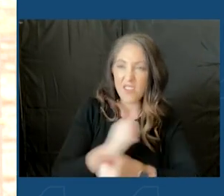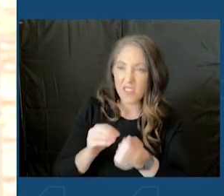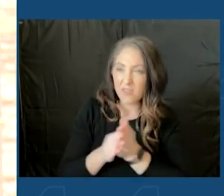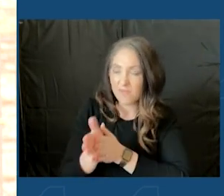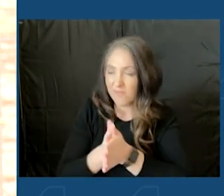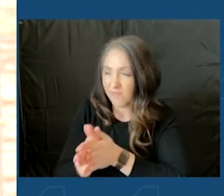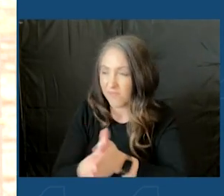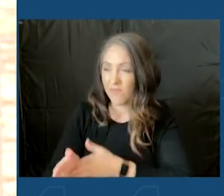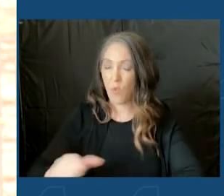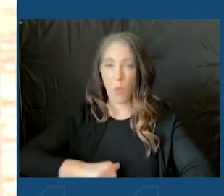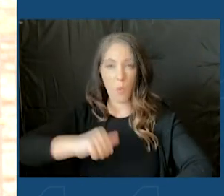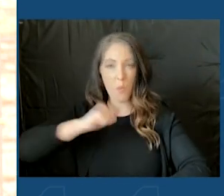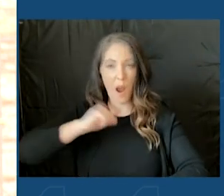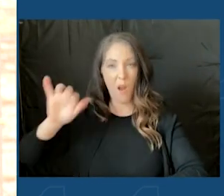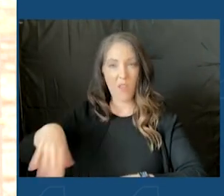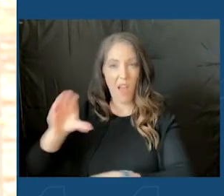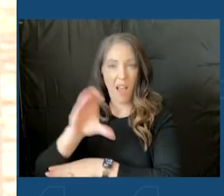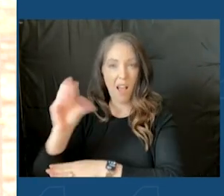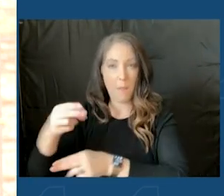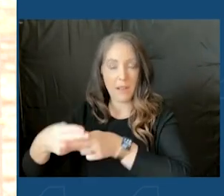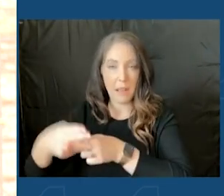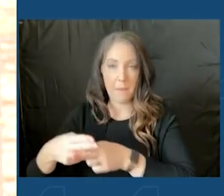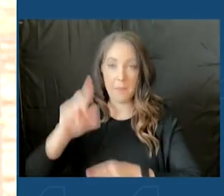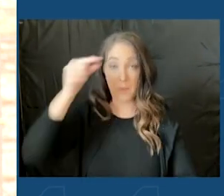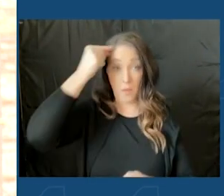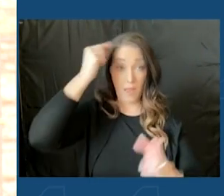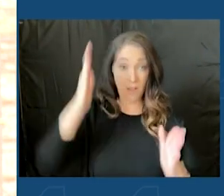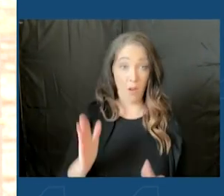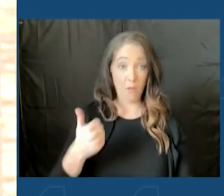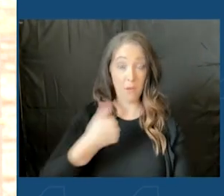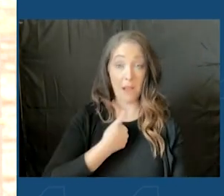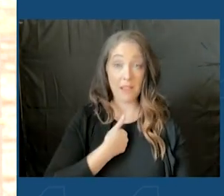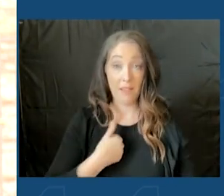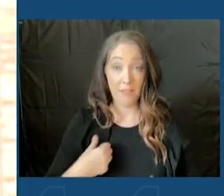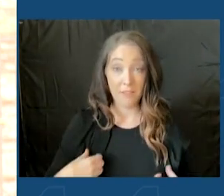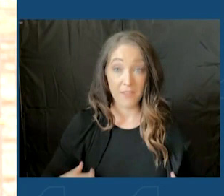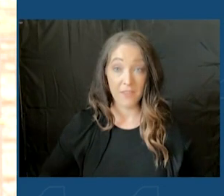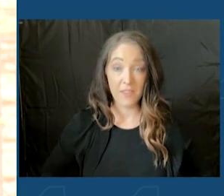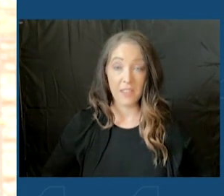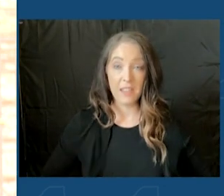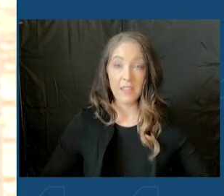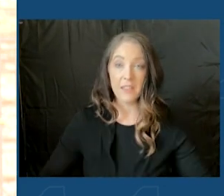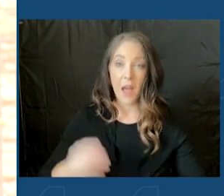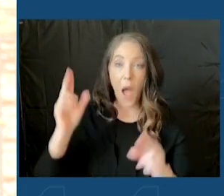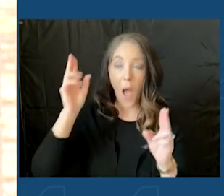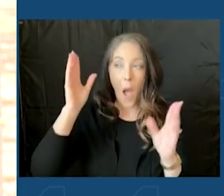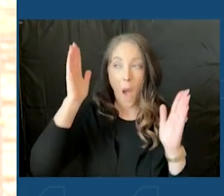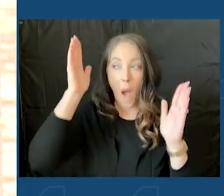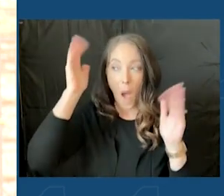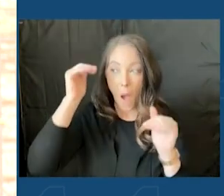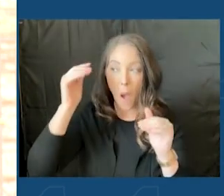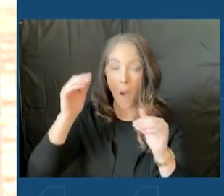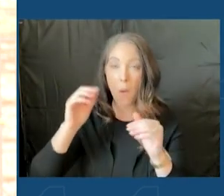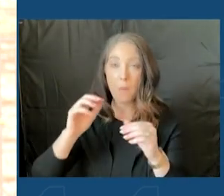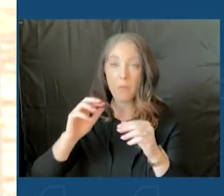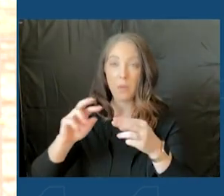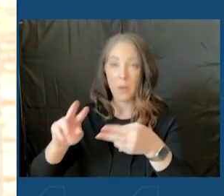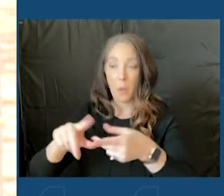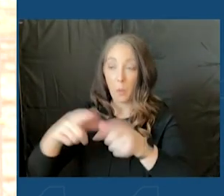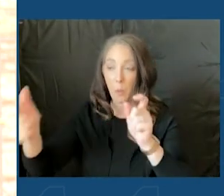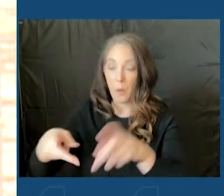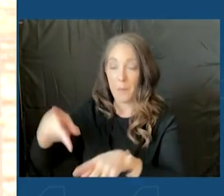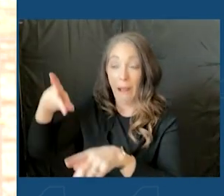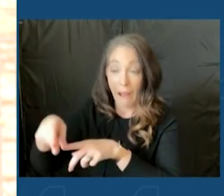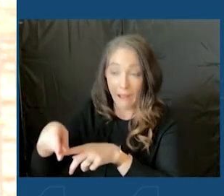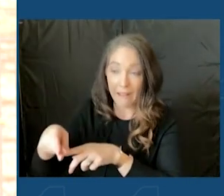Regeneron. So as the governor, I hope to be back for the ribbon cutting. No guarantees. A lot of things are out of my control in